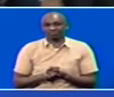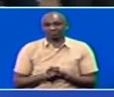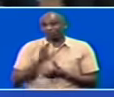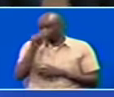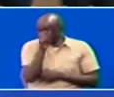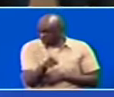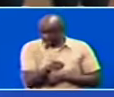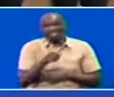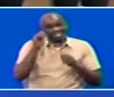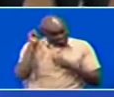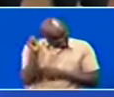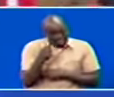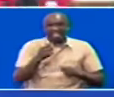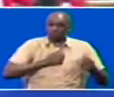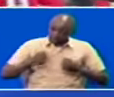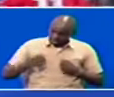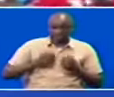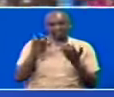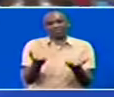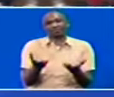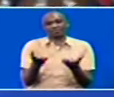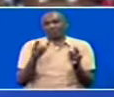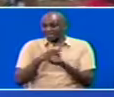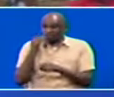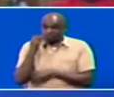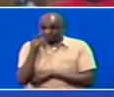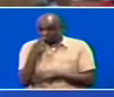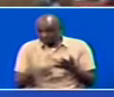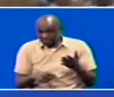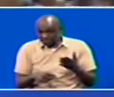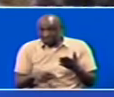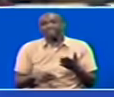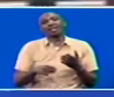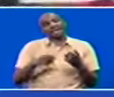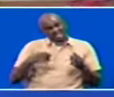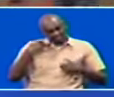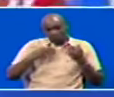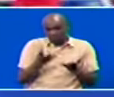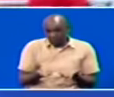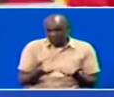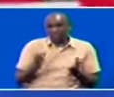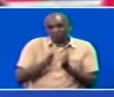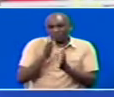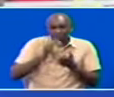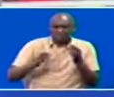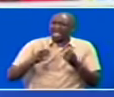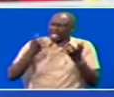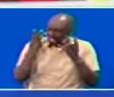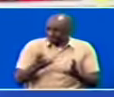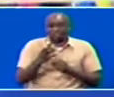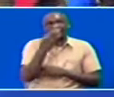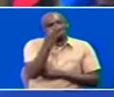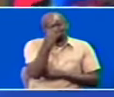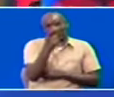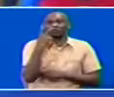From there on, it was Kenya and Rwanda exchanging the lead, but the home lads had the final laugh, ending the tie with a massive